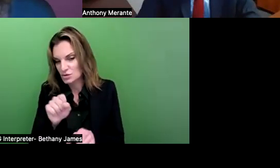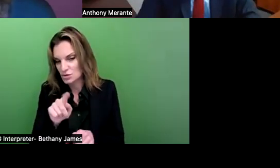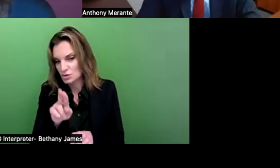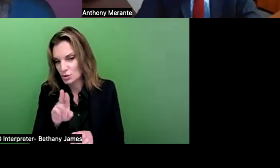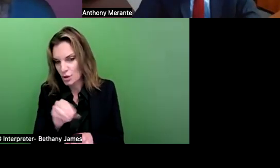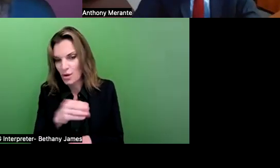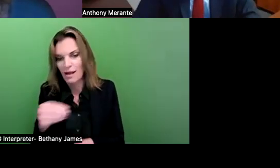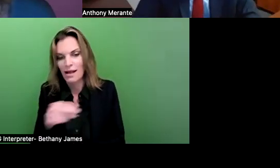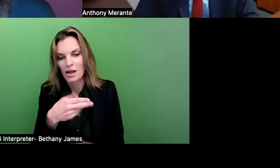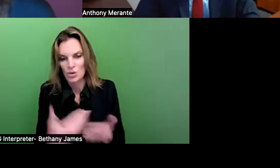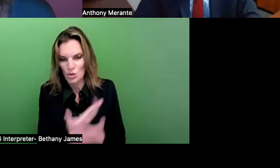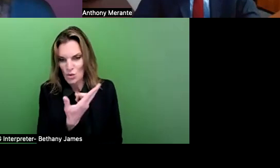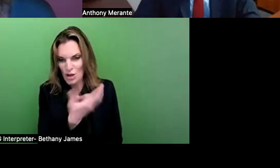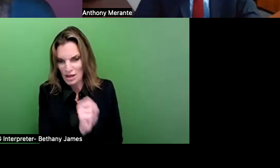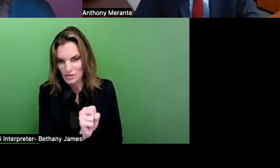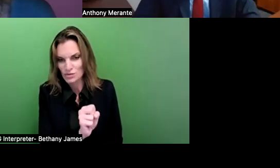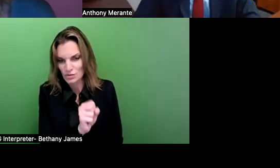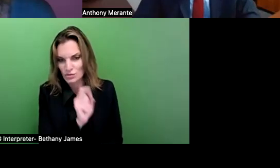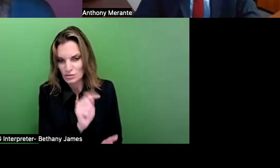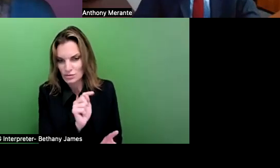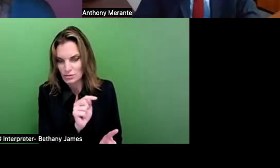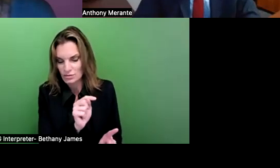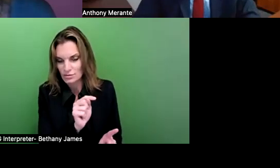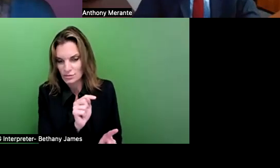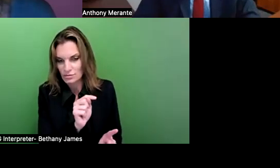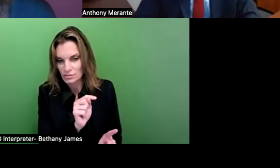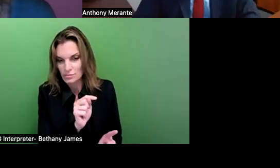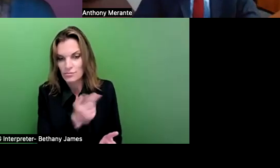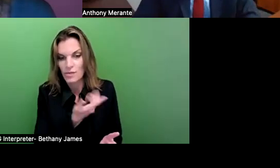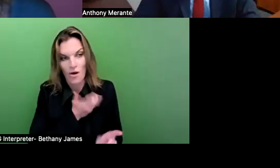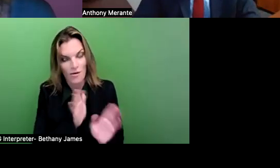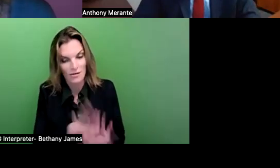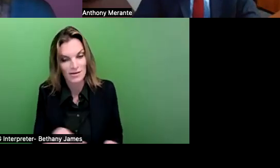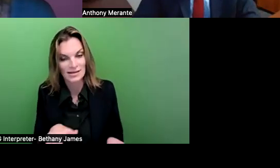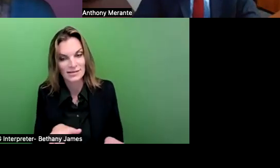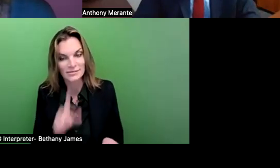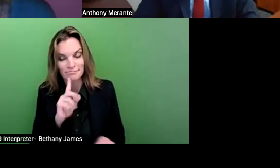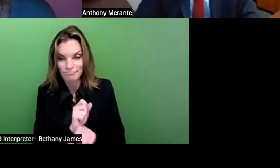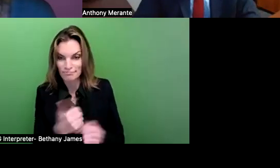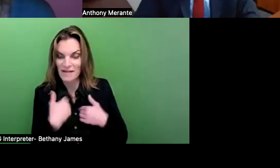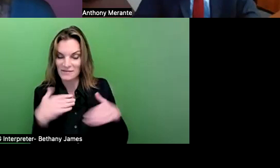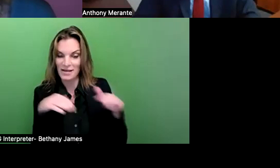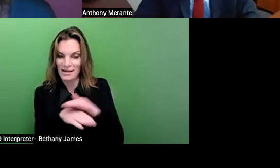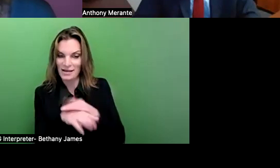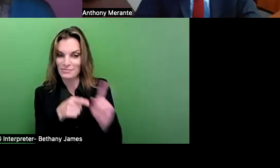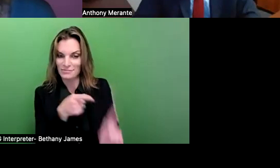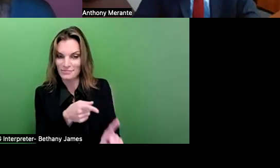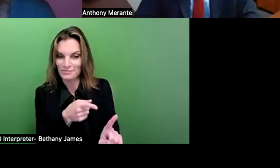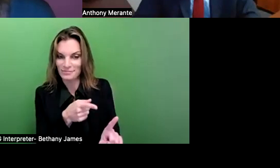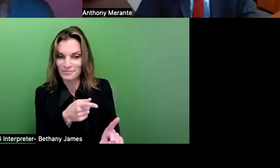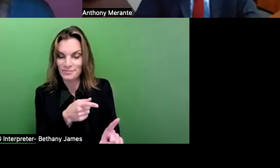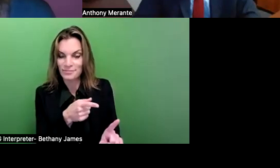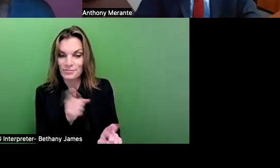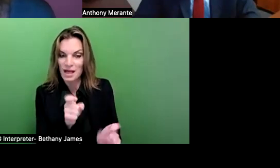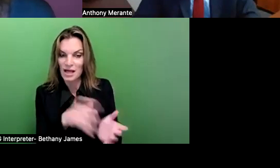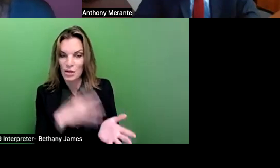high school. A magnet school that our kids are going to have access to, where they're going to be able to